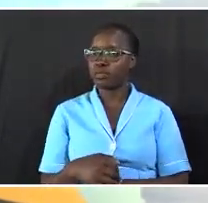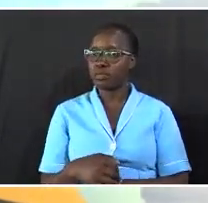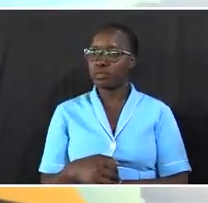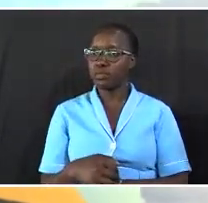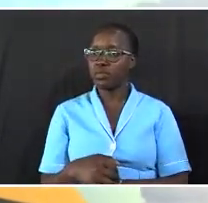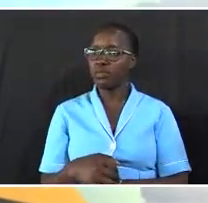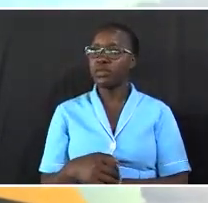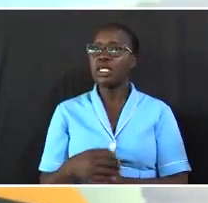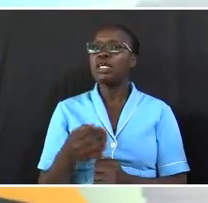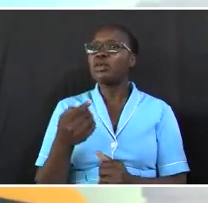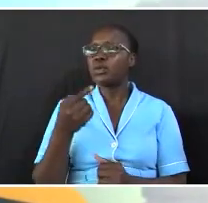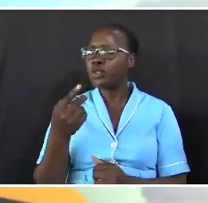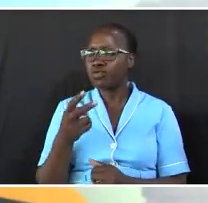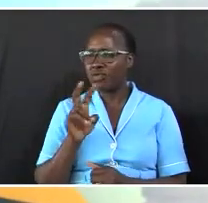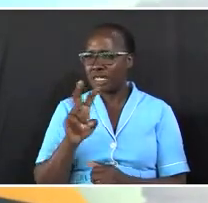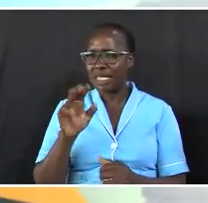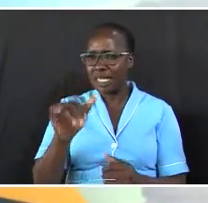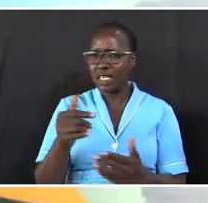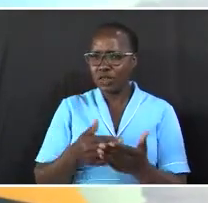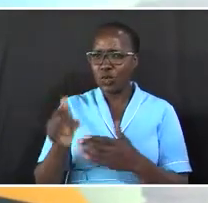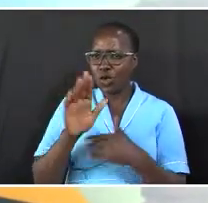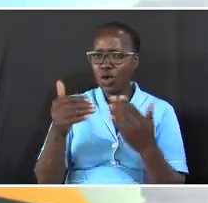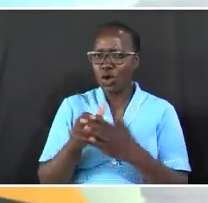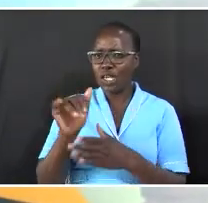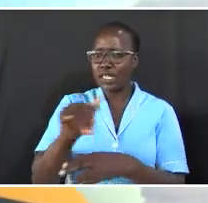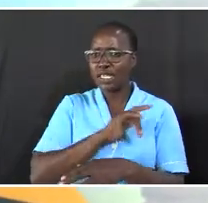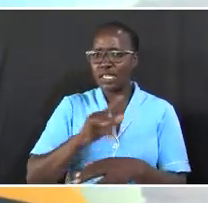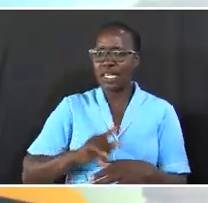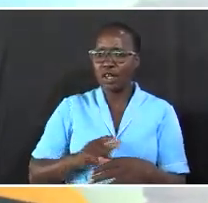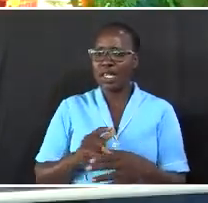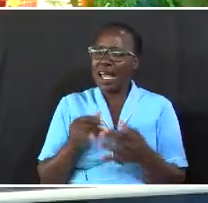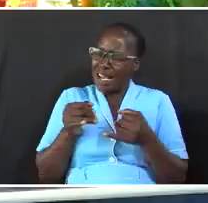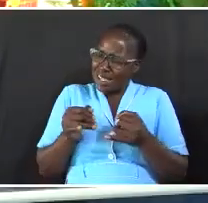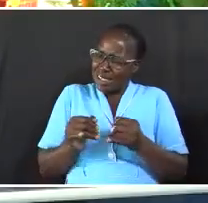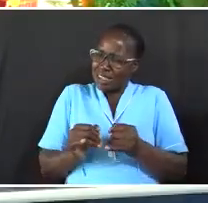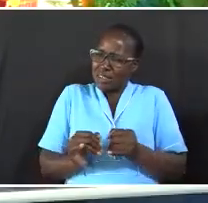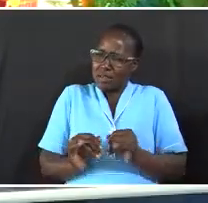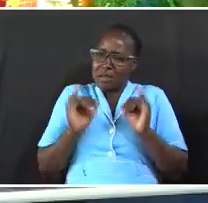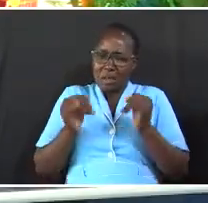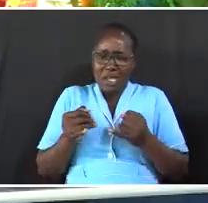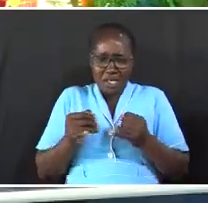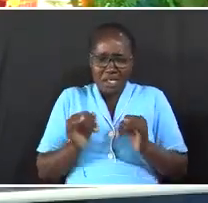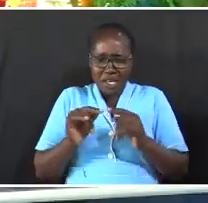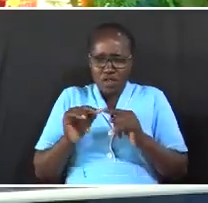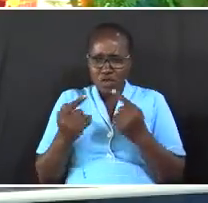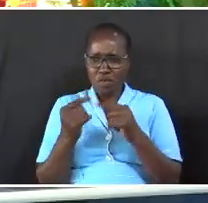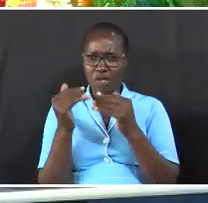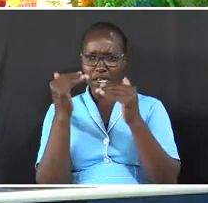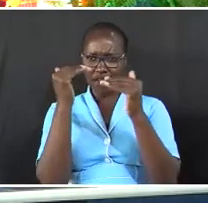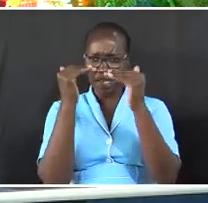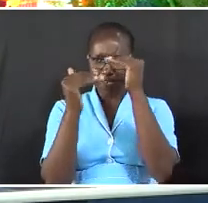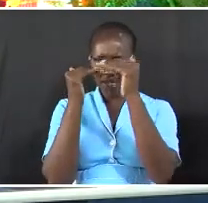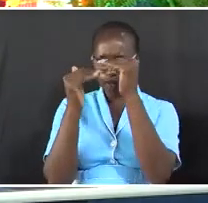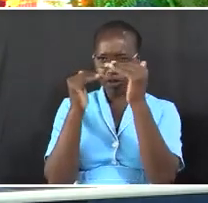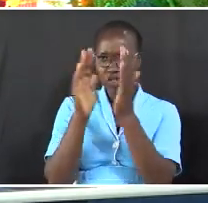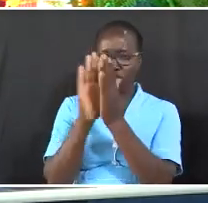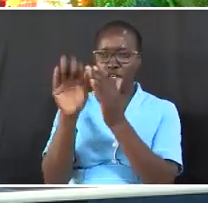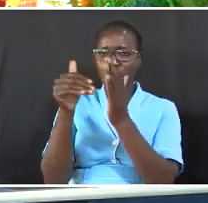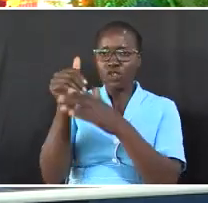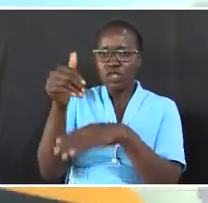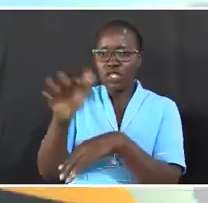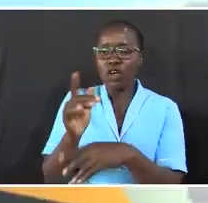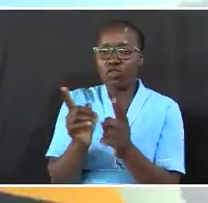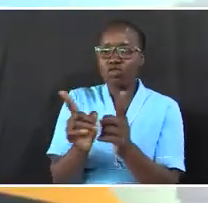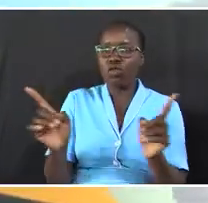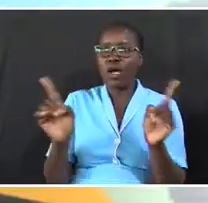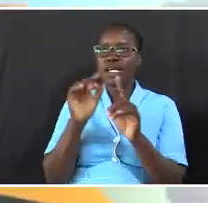We have seen that throughout the week. That the Lord has tried to break limitations, to reach out to us